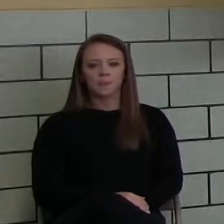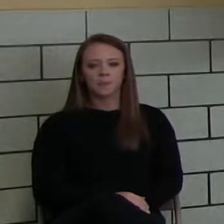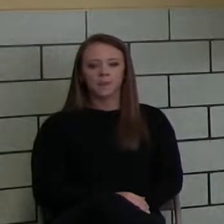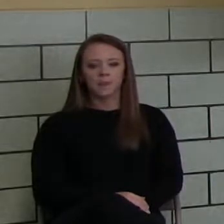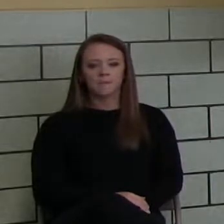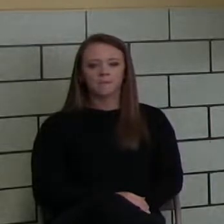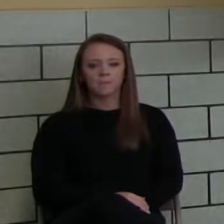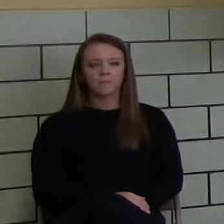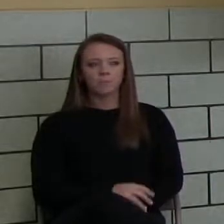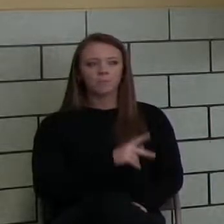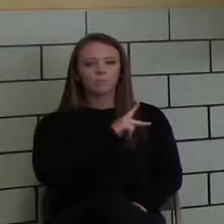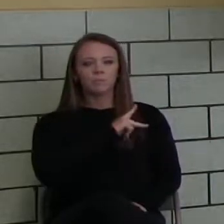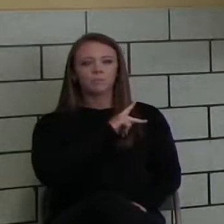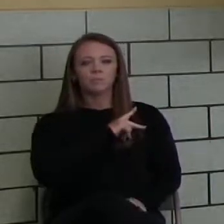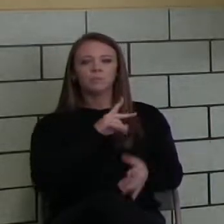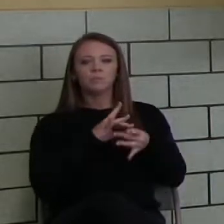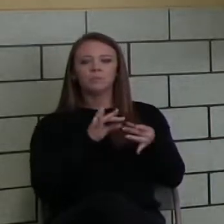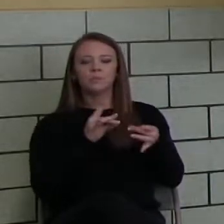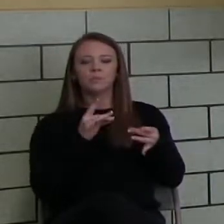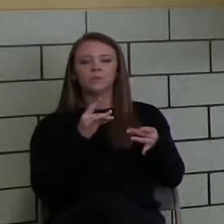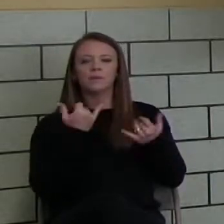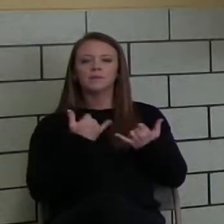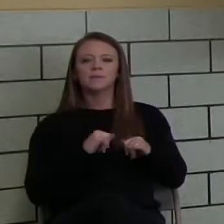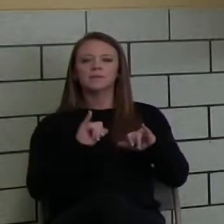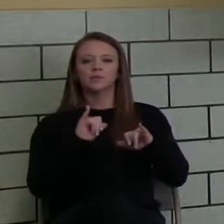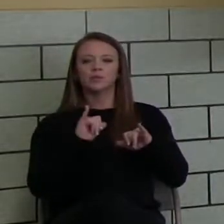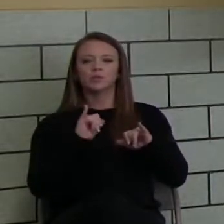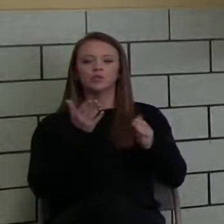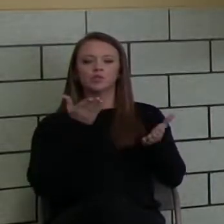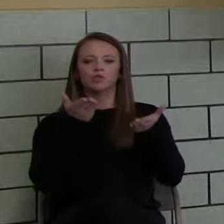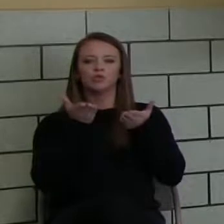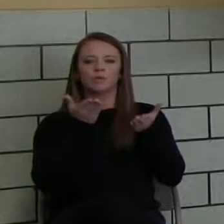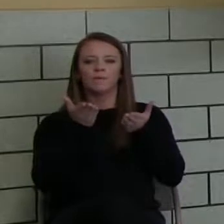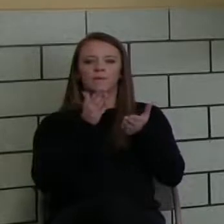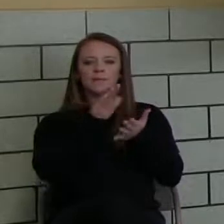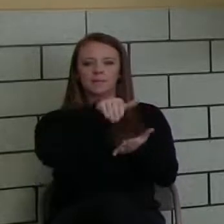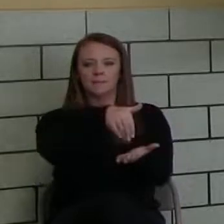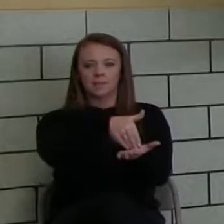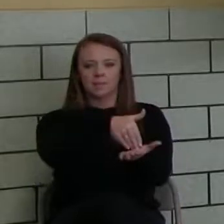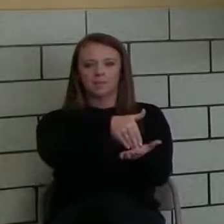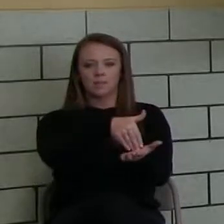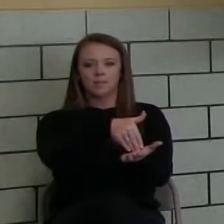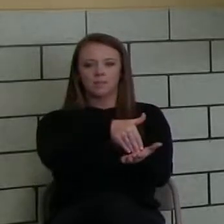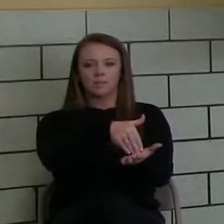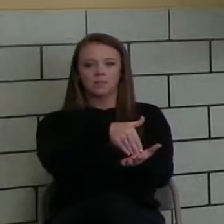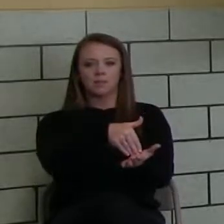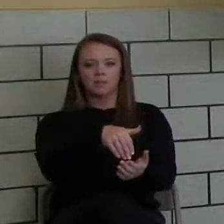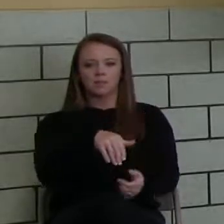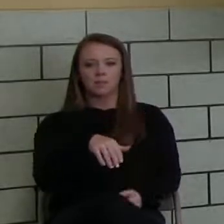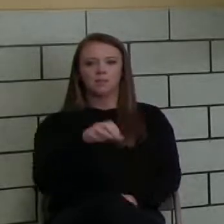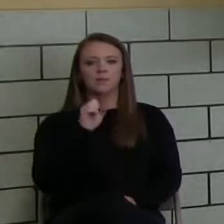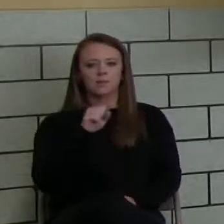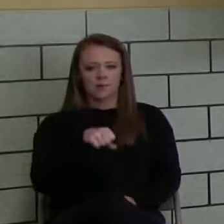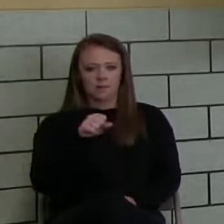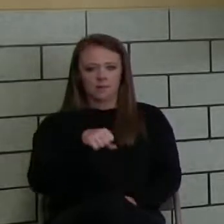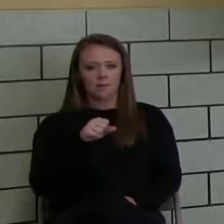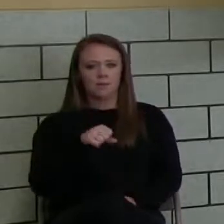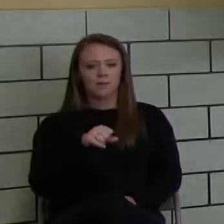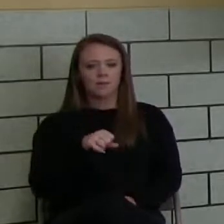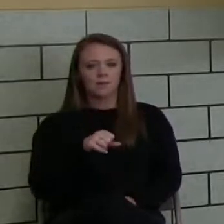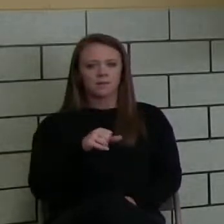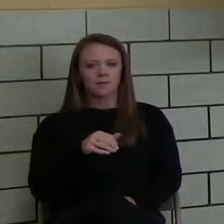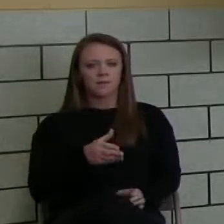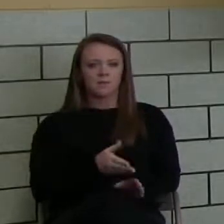So still serves as a service. Yep, it's still agreed. Yeah, we actually explored early